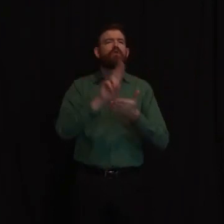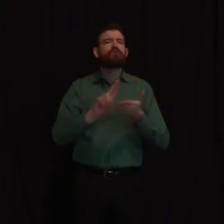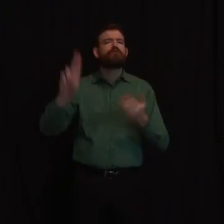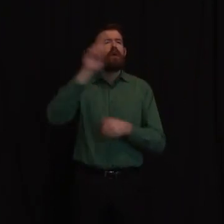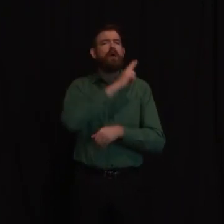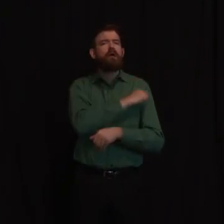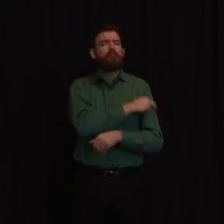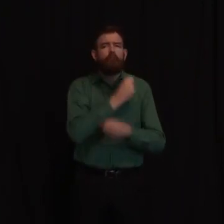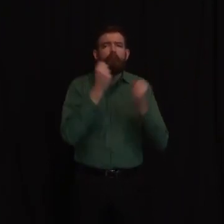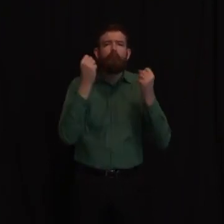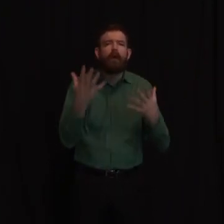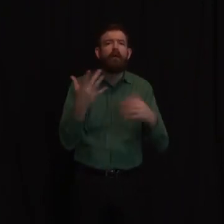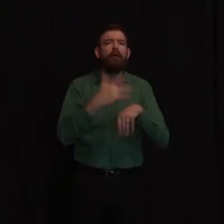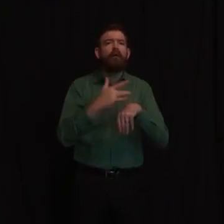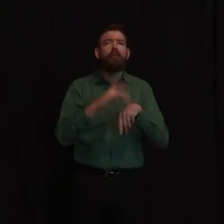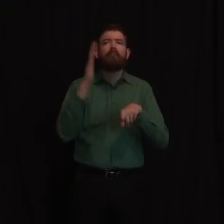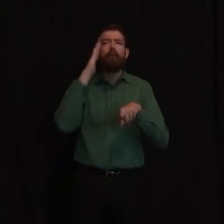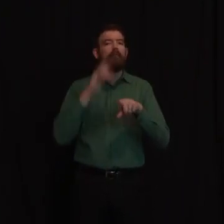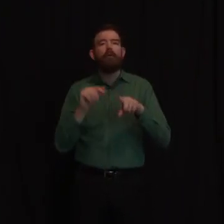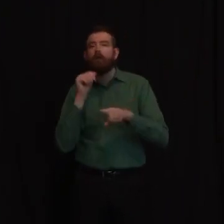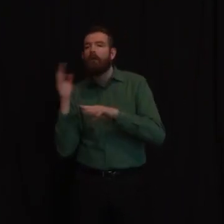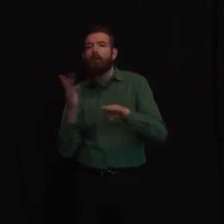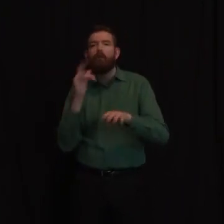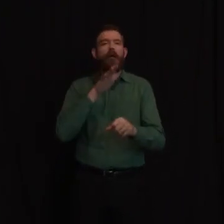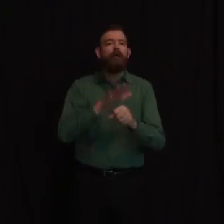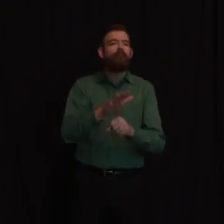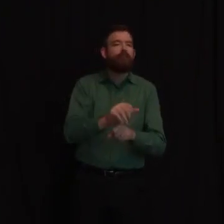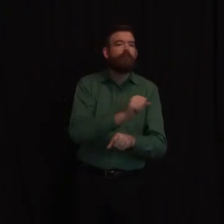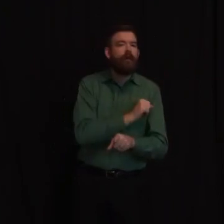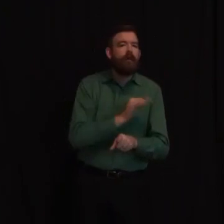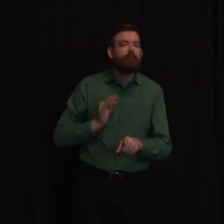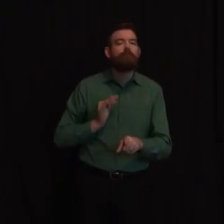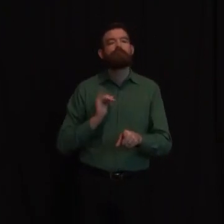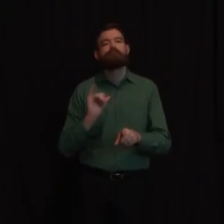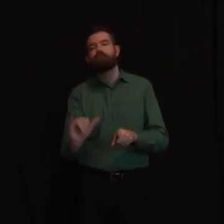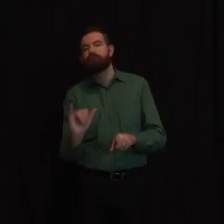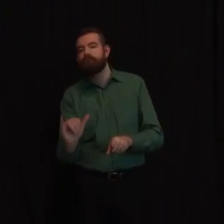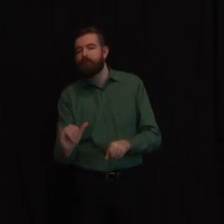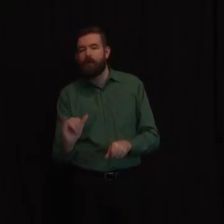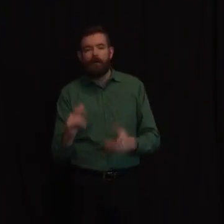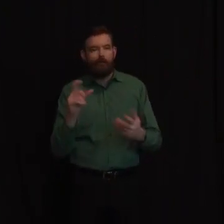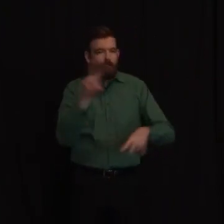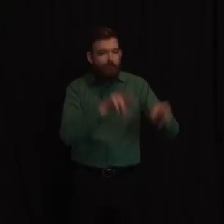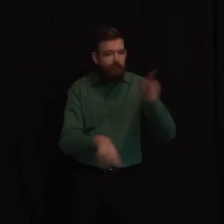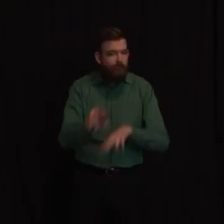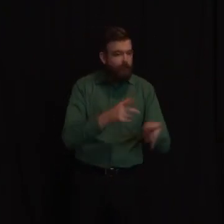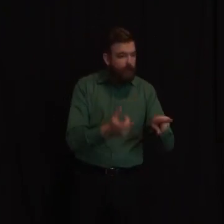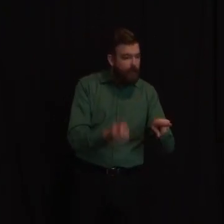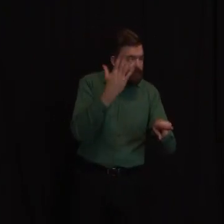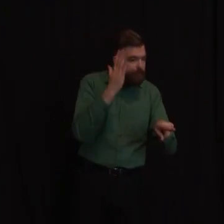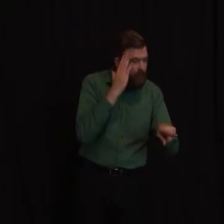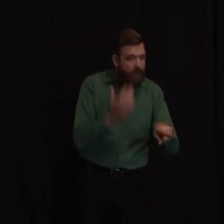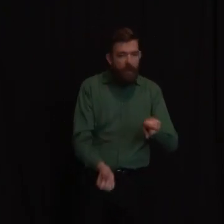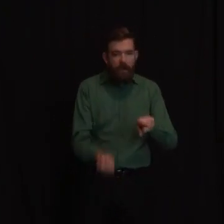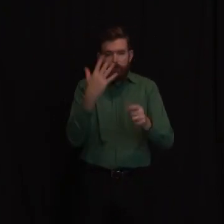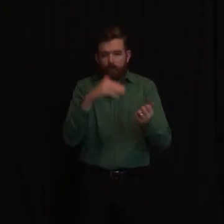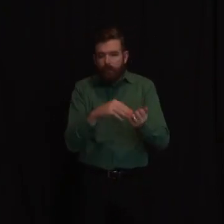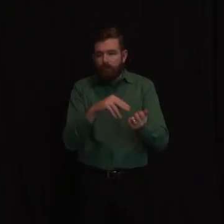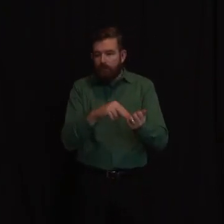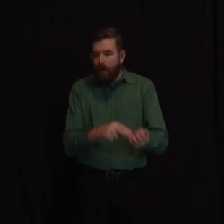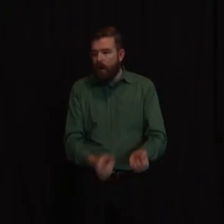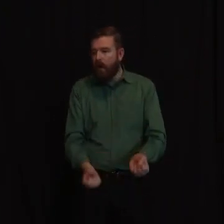of capacities that we are desperately, Judy, Ed, Pat, the team, to stay out ahead of. And we've said these, I think,